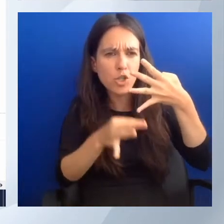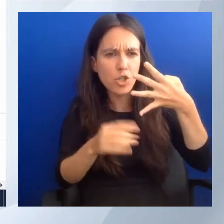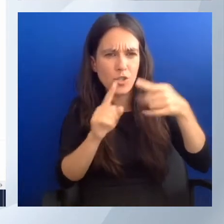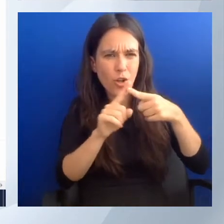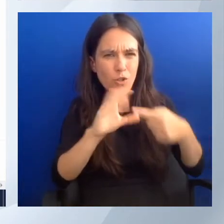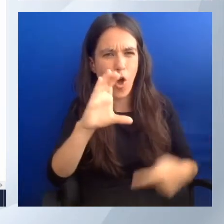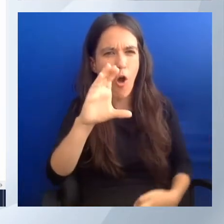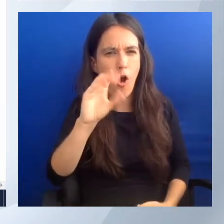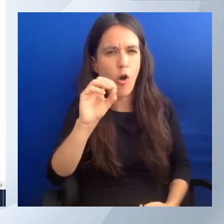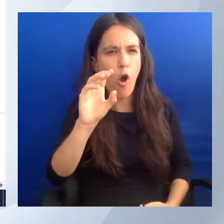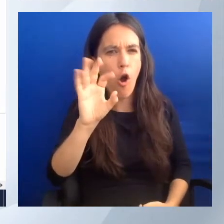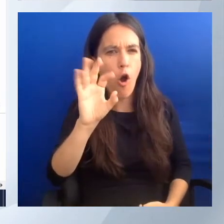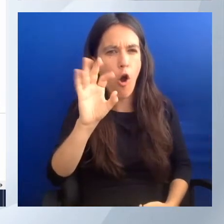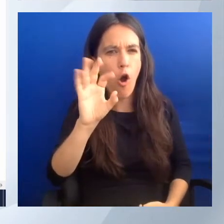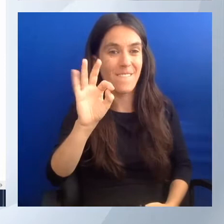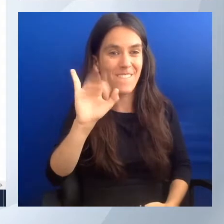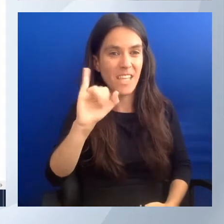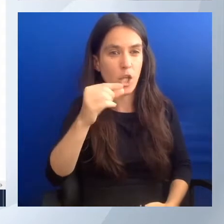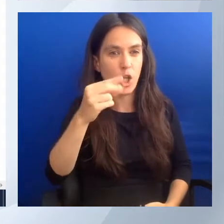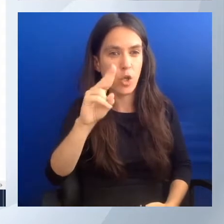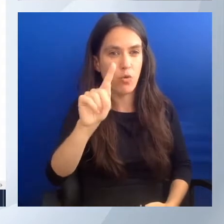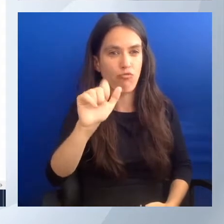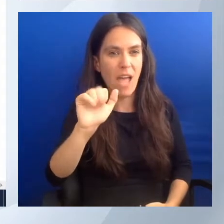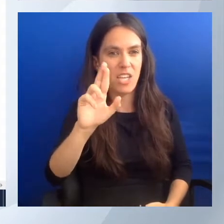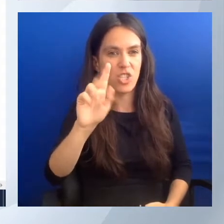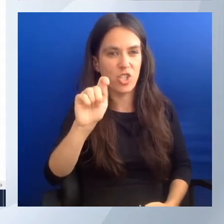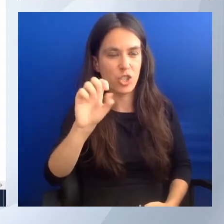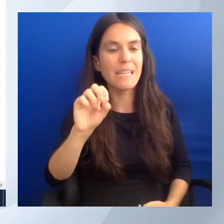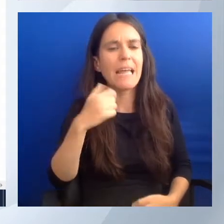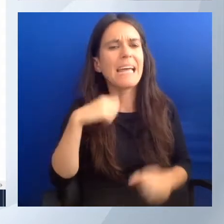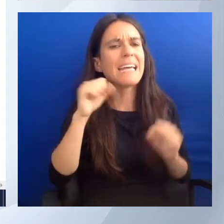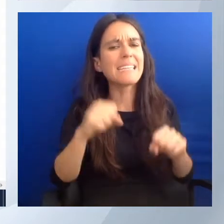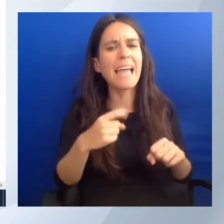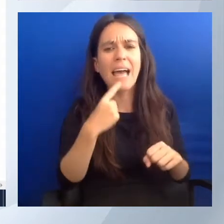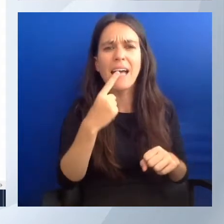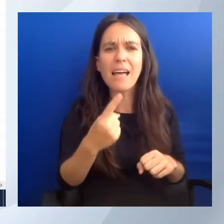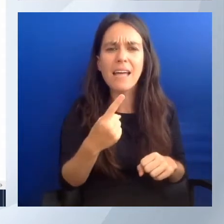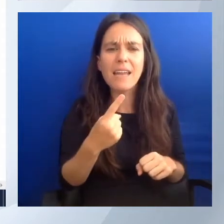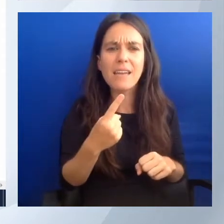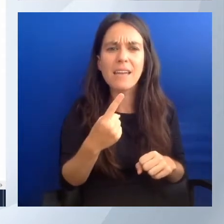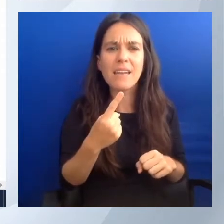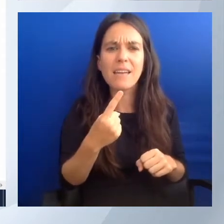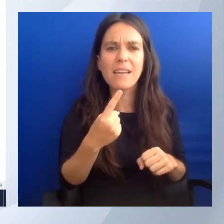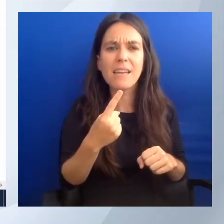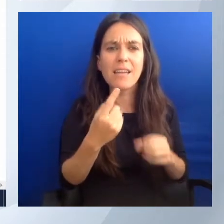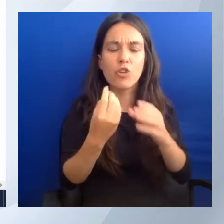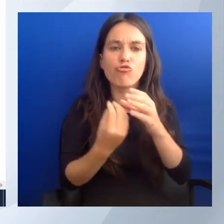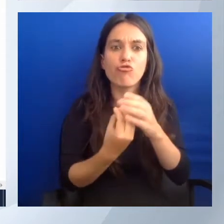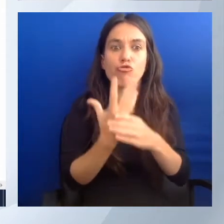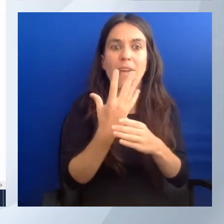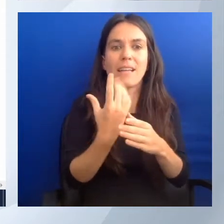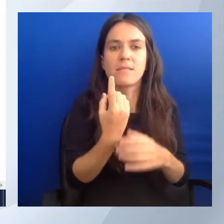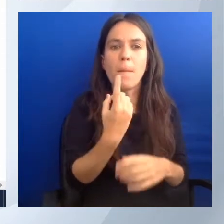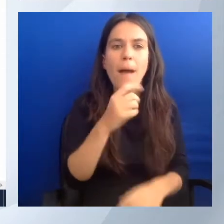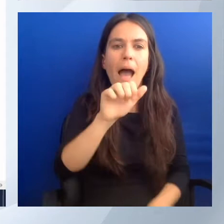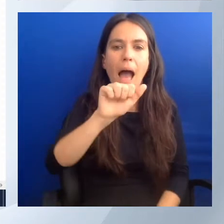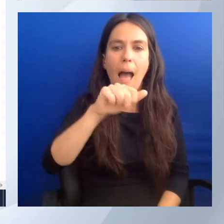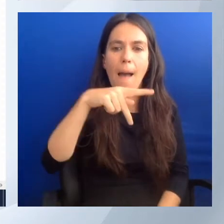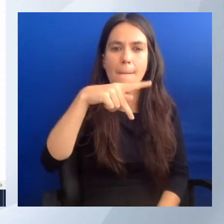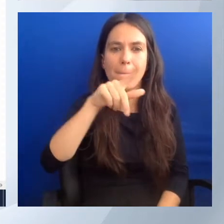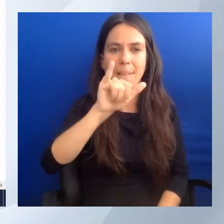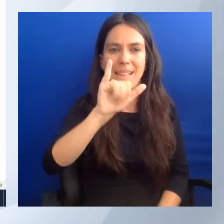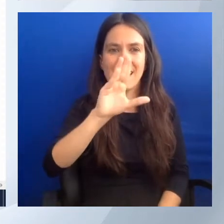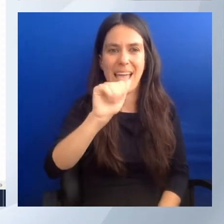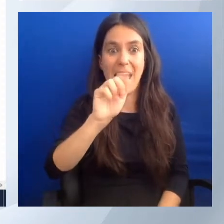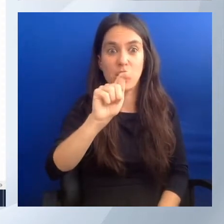within the configuration, you do have the option to create application settings. And as you can see, if you want to